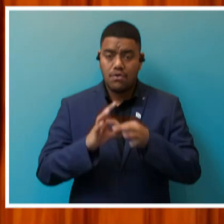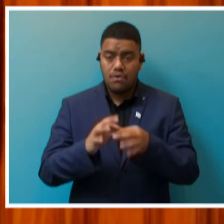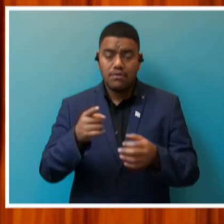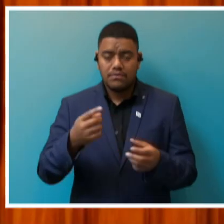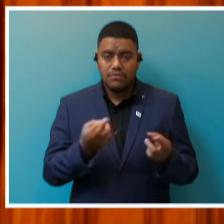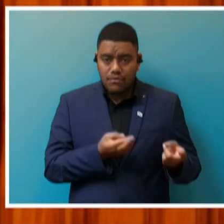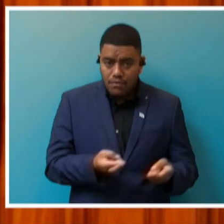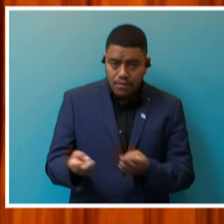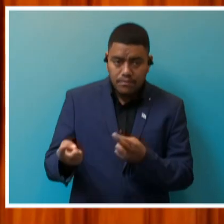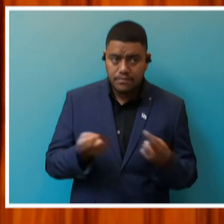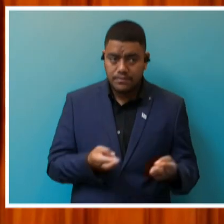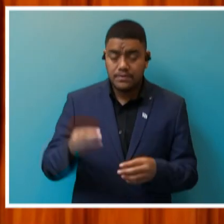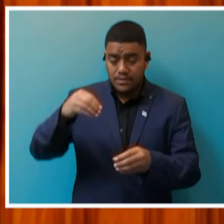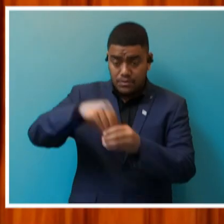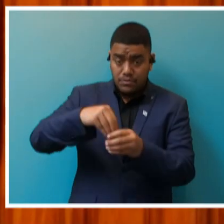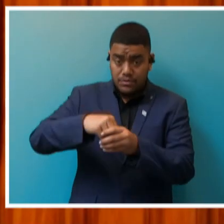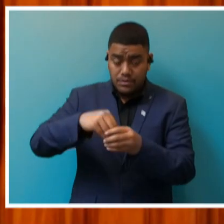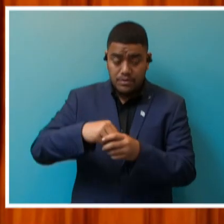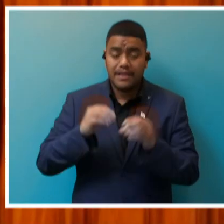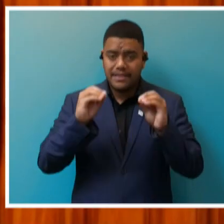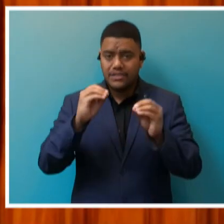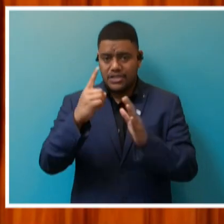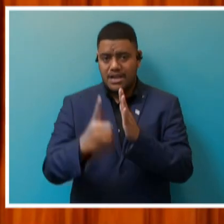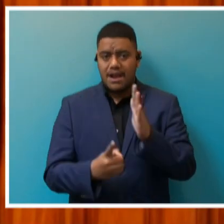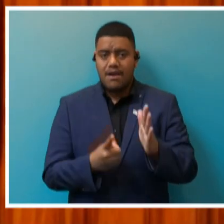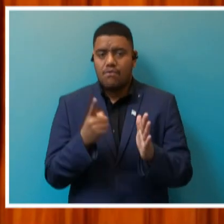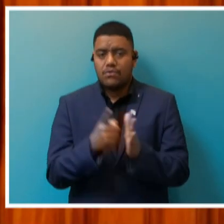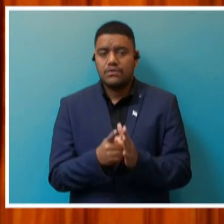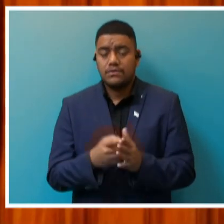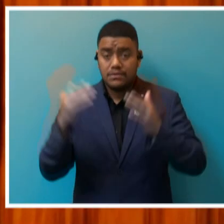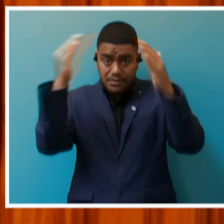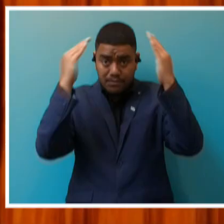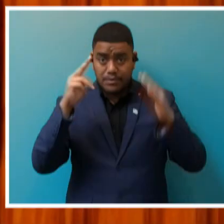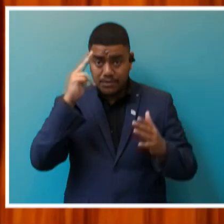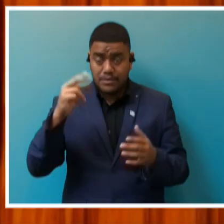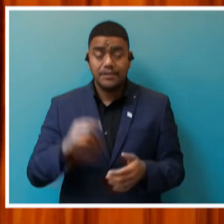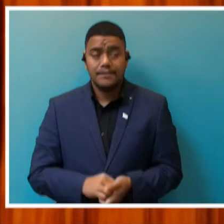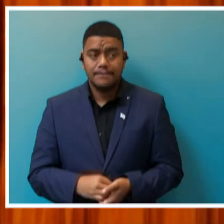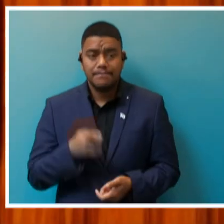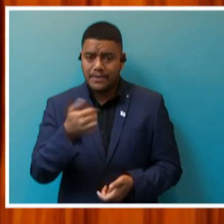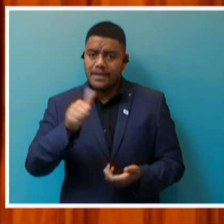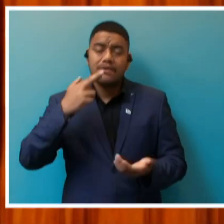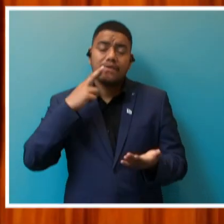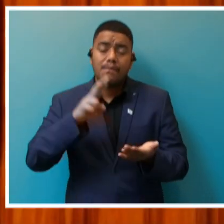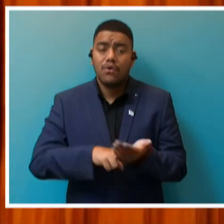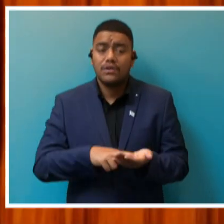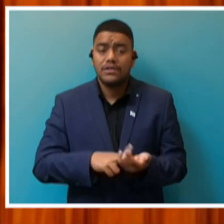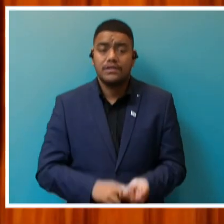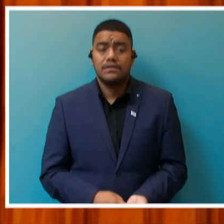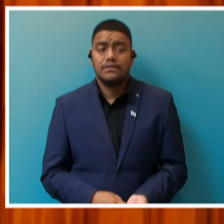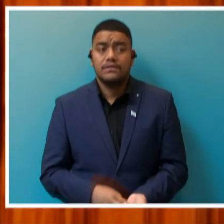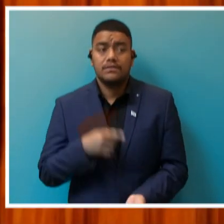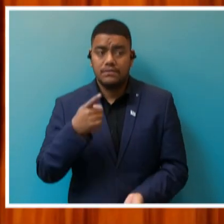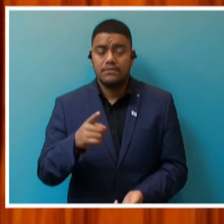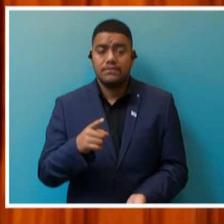requirements, including teaching hours. Mr. Speaker, sir, should there be any reported or verified breaches